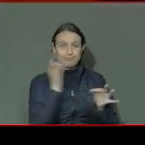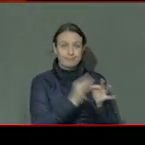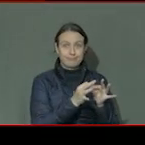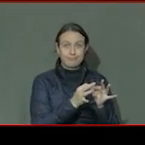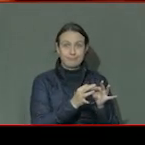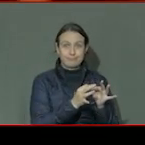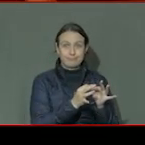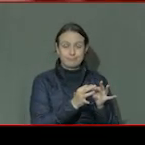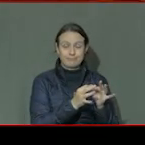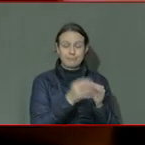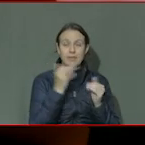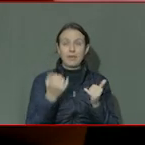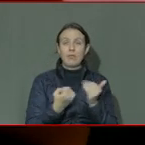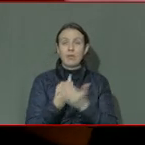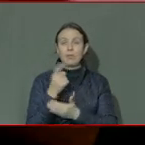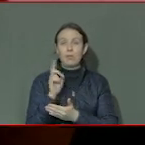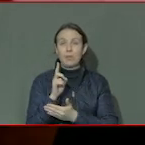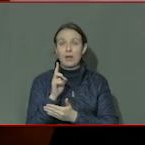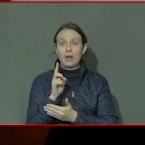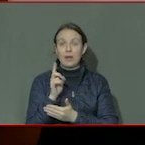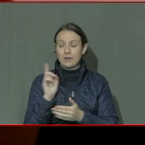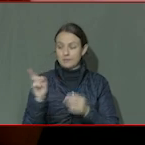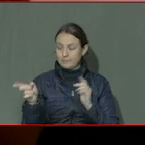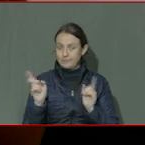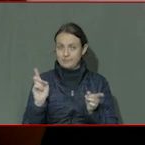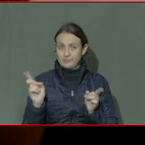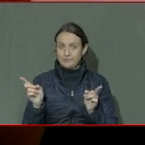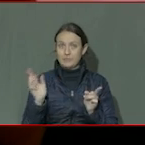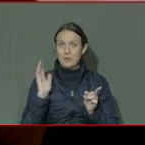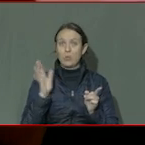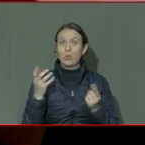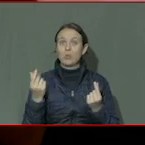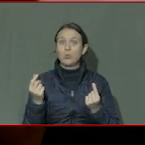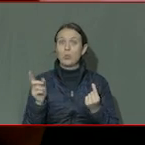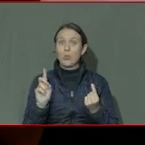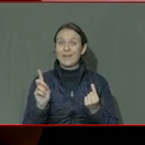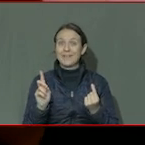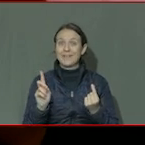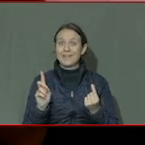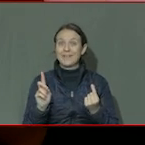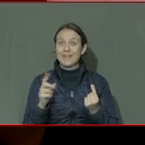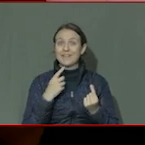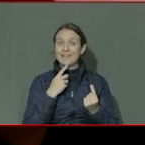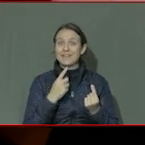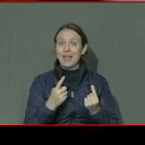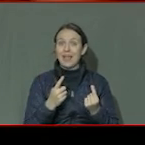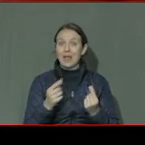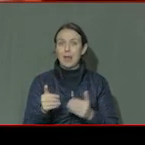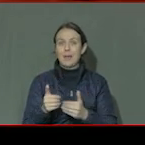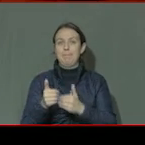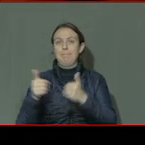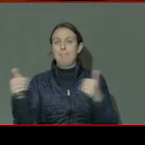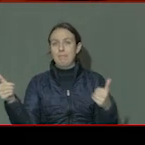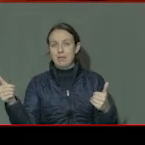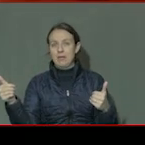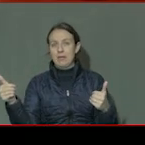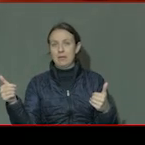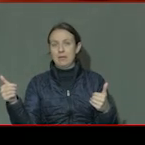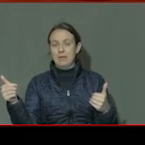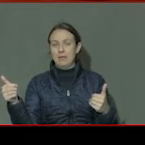What's going to happen? These 2 alleles are going to do what you mentioned. They separate.